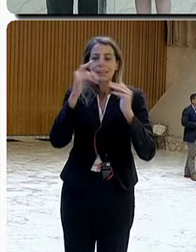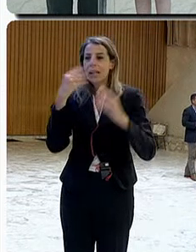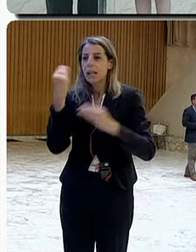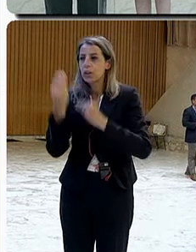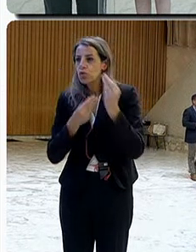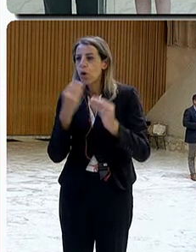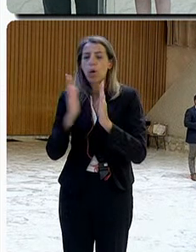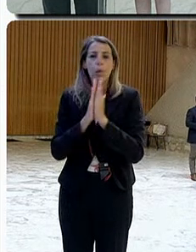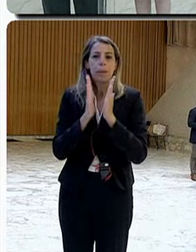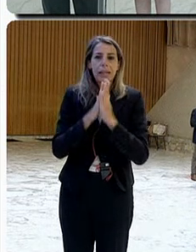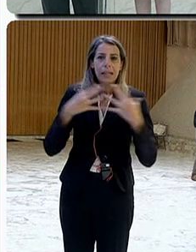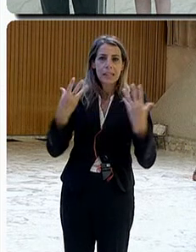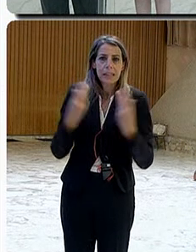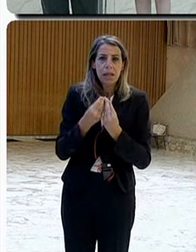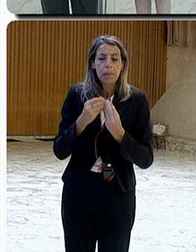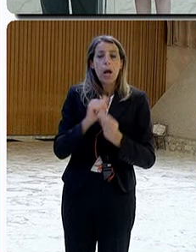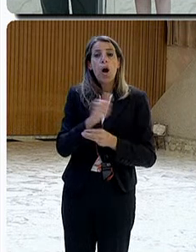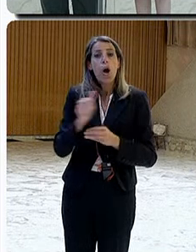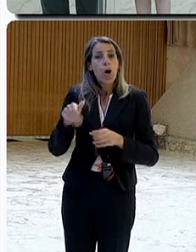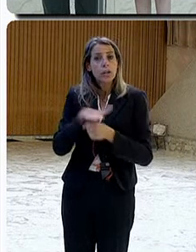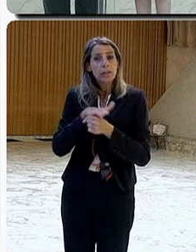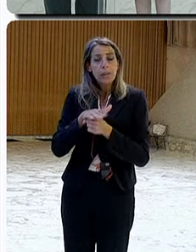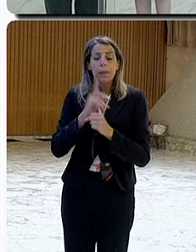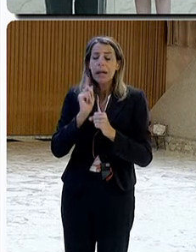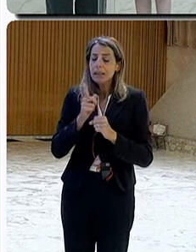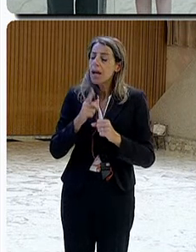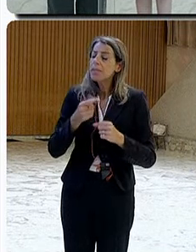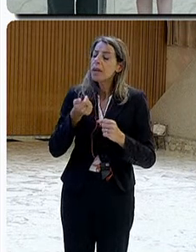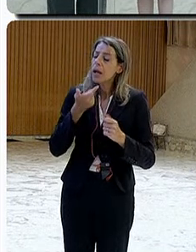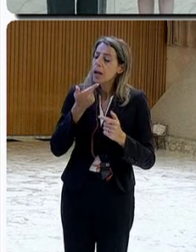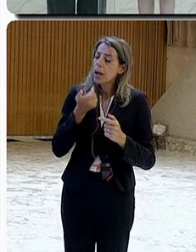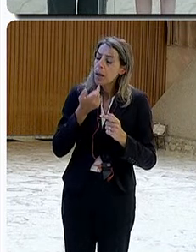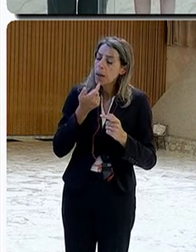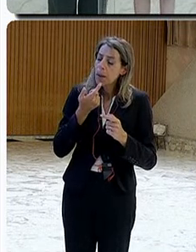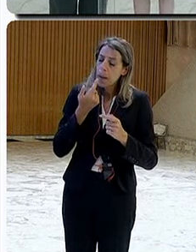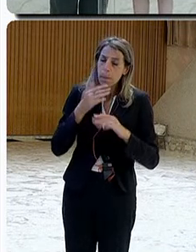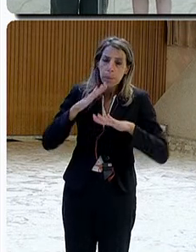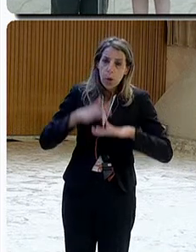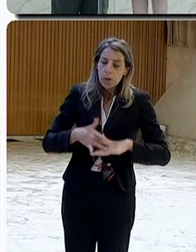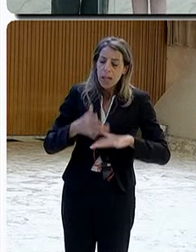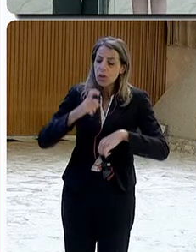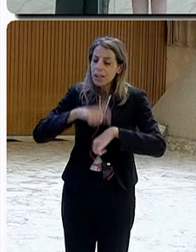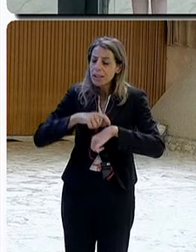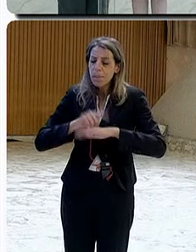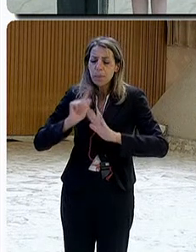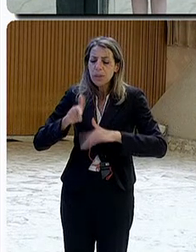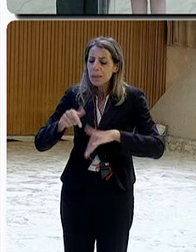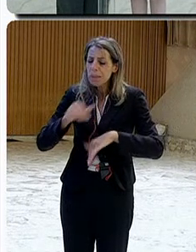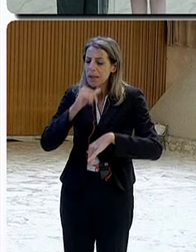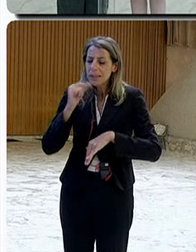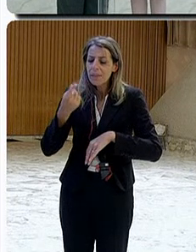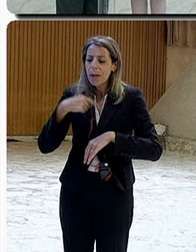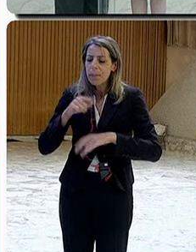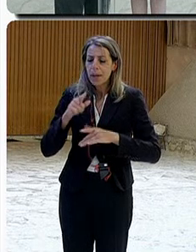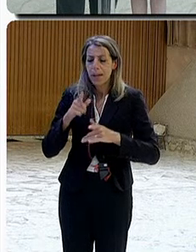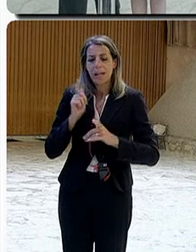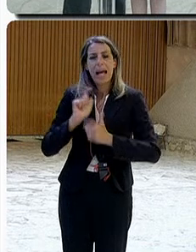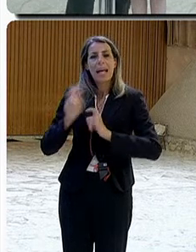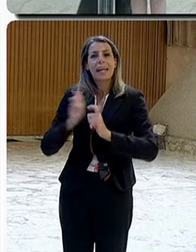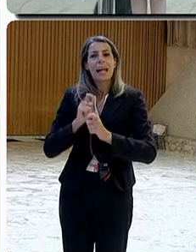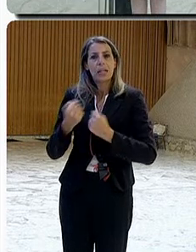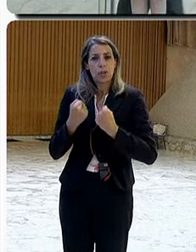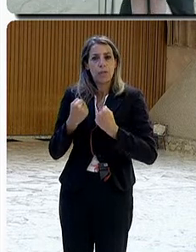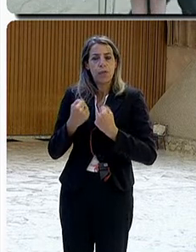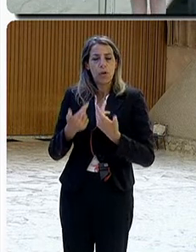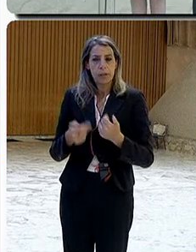Each household must discern and protect the specific amount of time they need each week to maintain strong relationships.